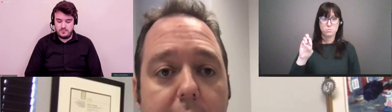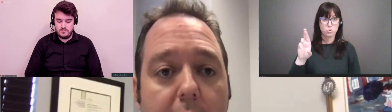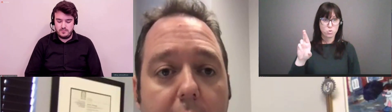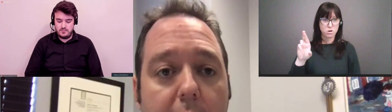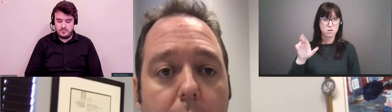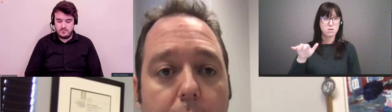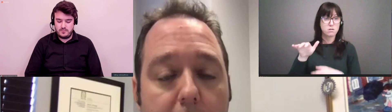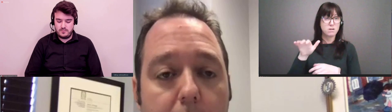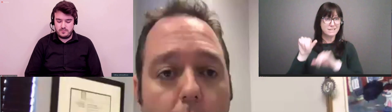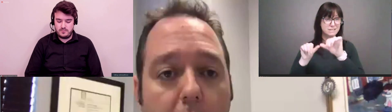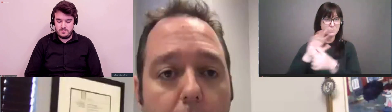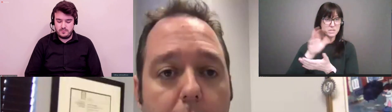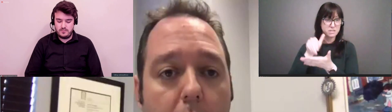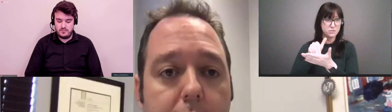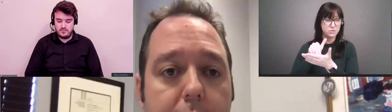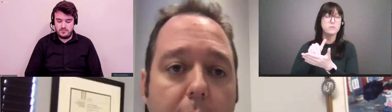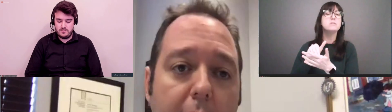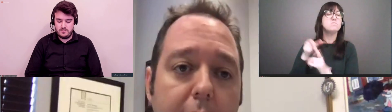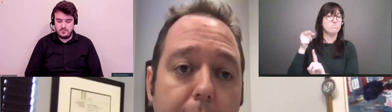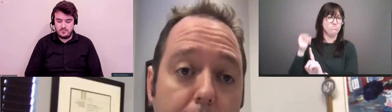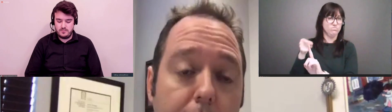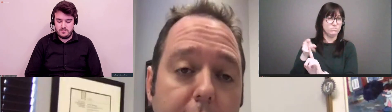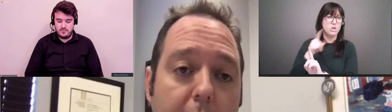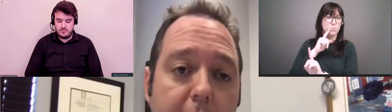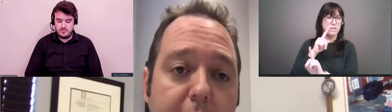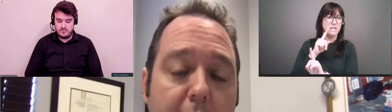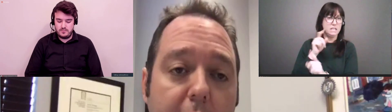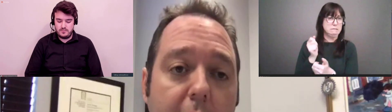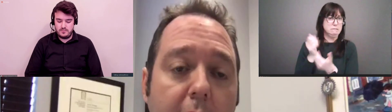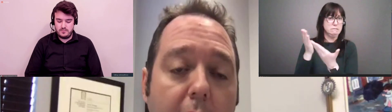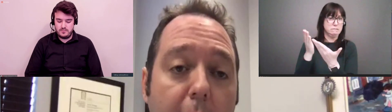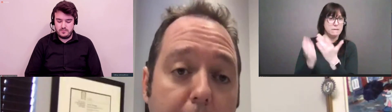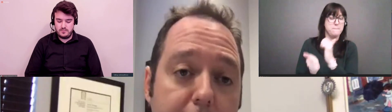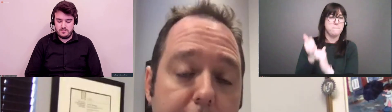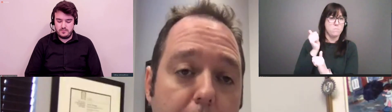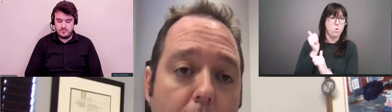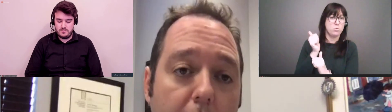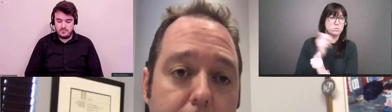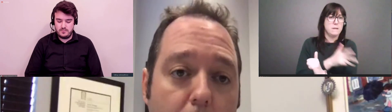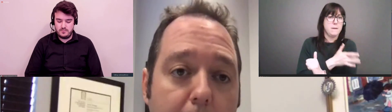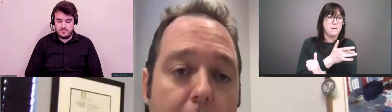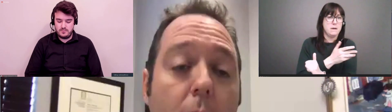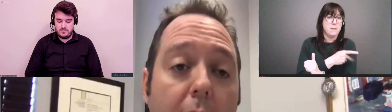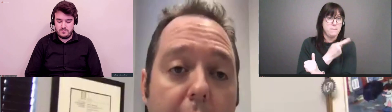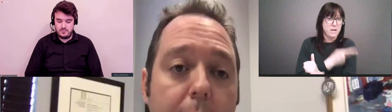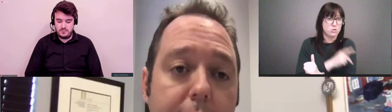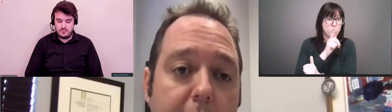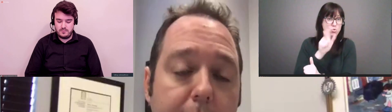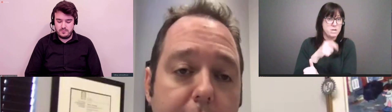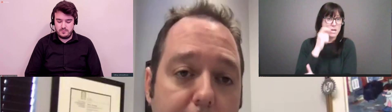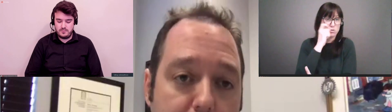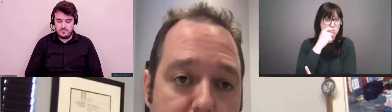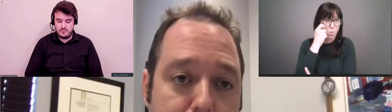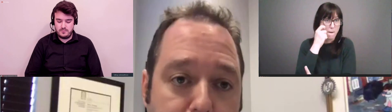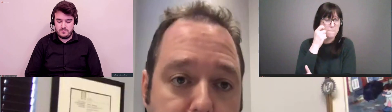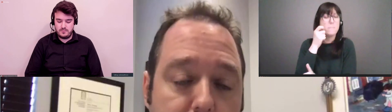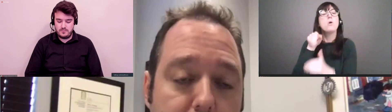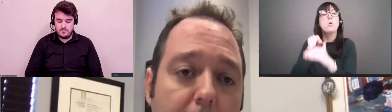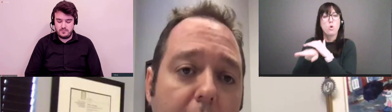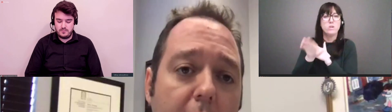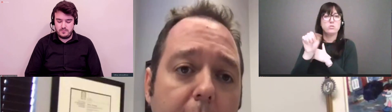is really where we want to direct the bulk of the patients require swabbing who are able to come to the arena.